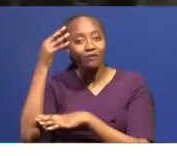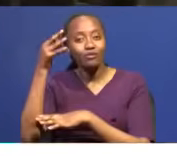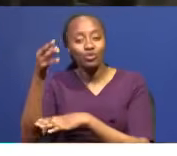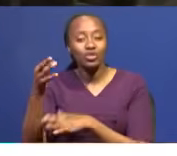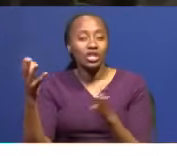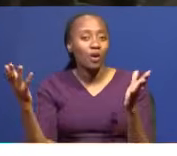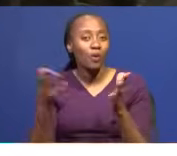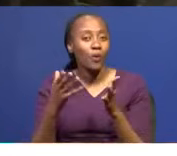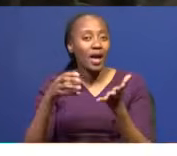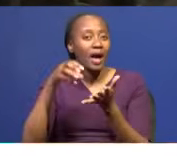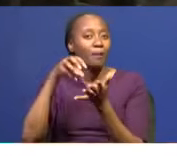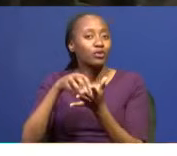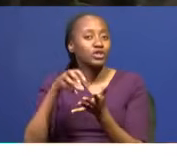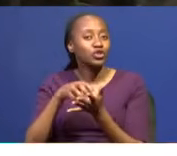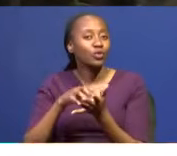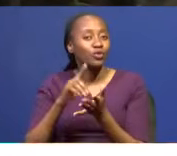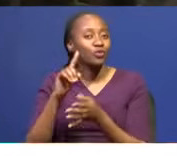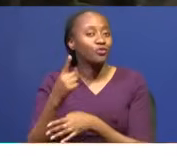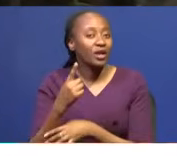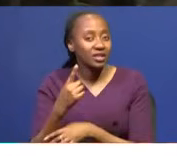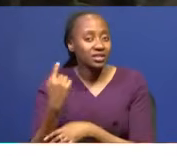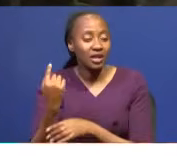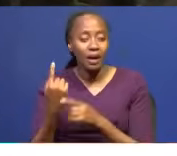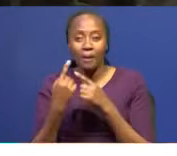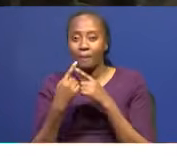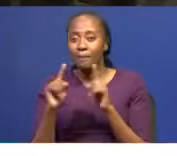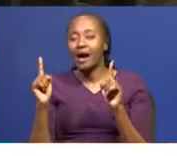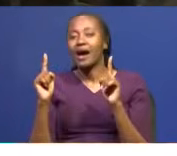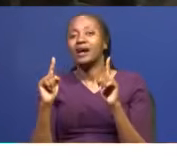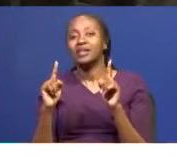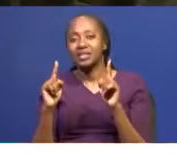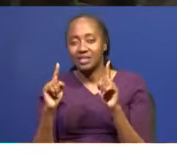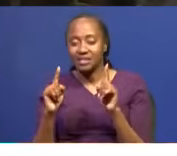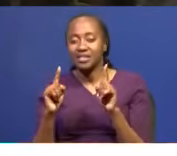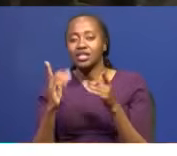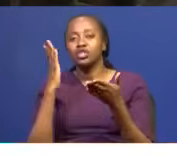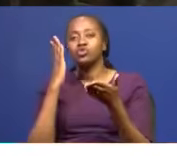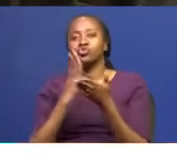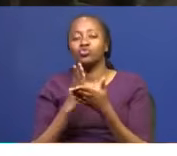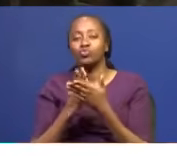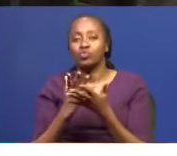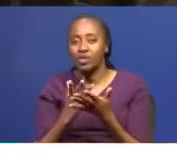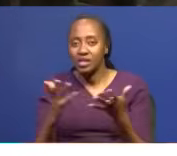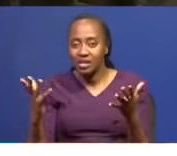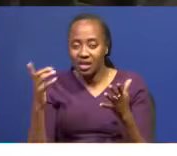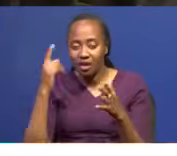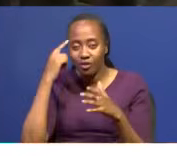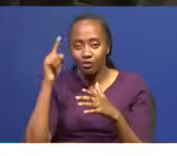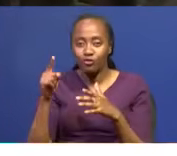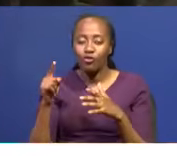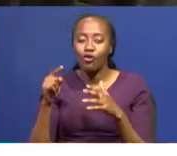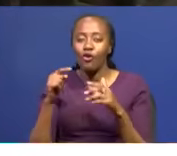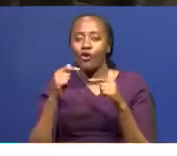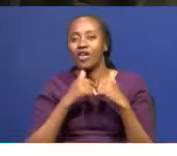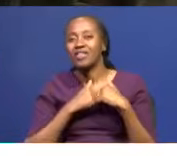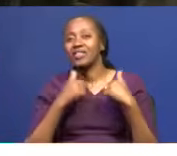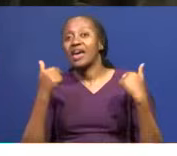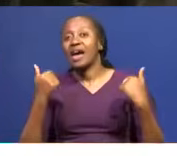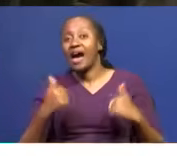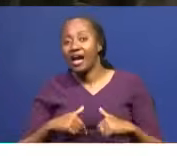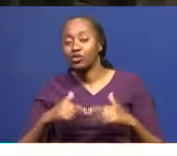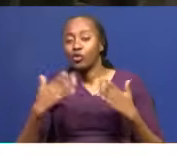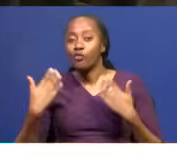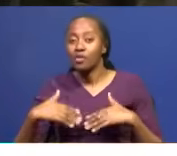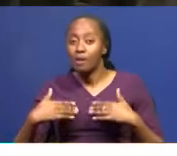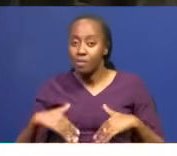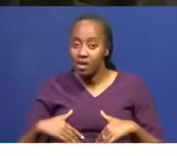not about positions first. It is about the reality, the hearts of the people, the electorate,